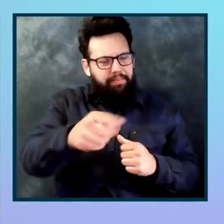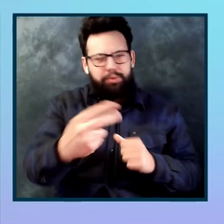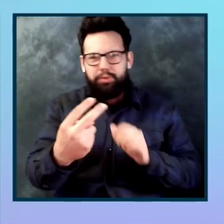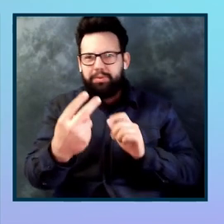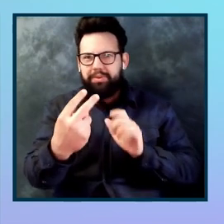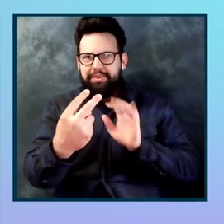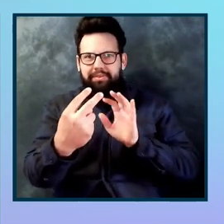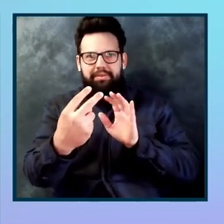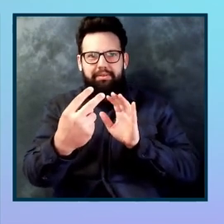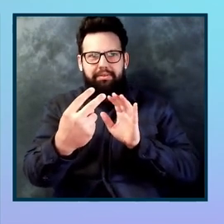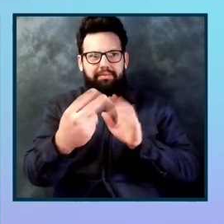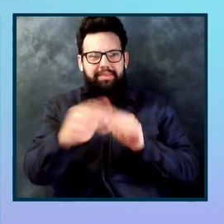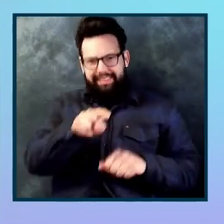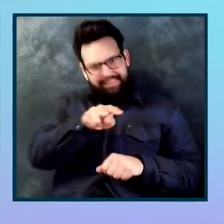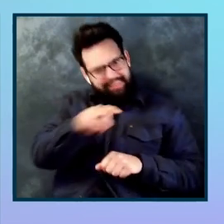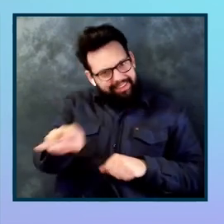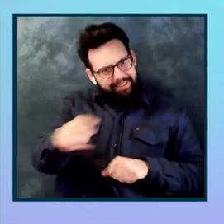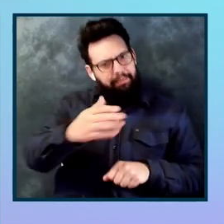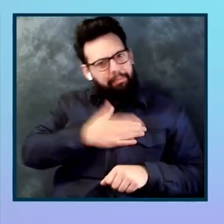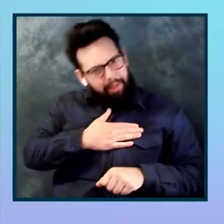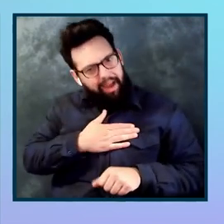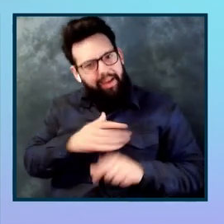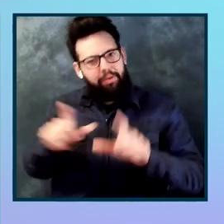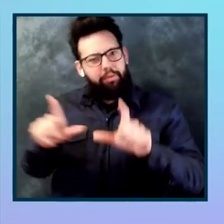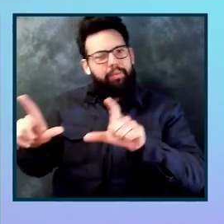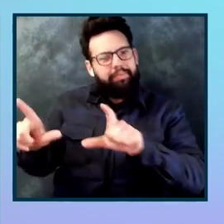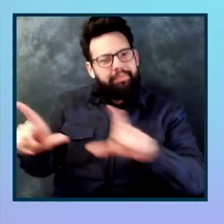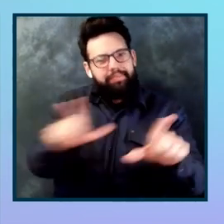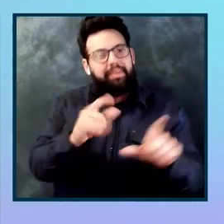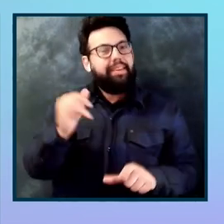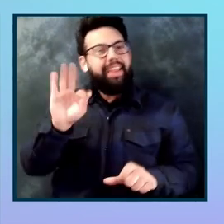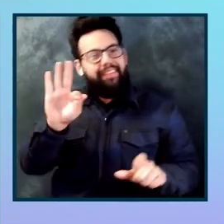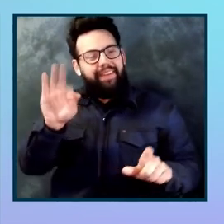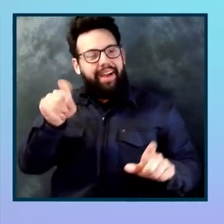If I have to send them down a treasure hunt path,